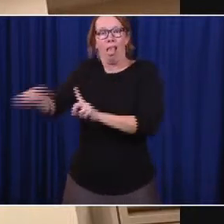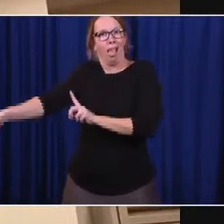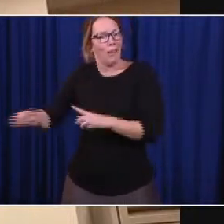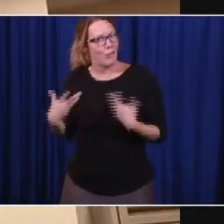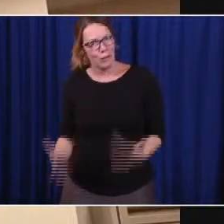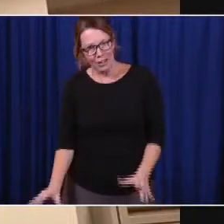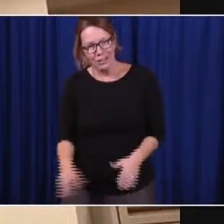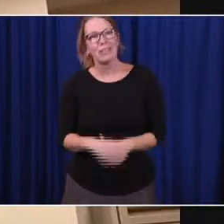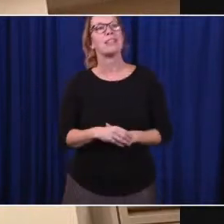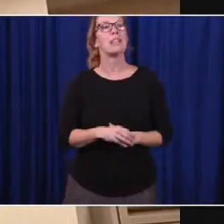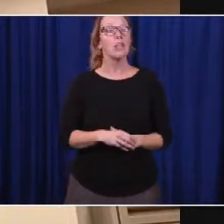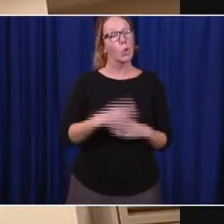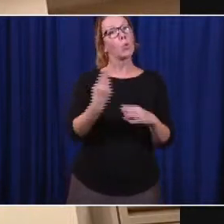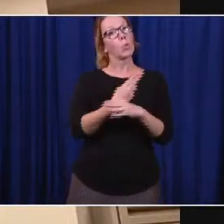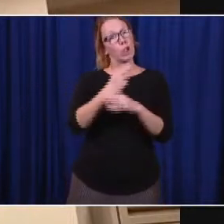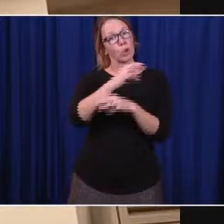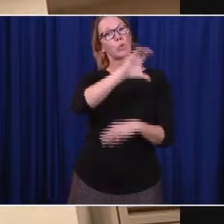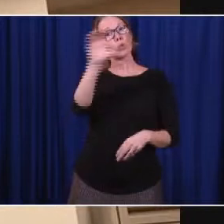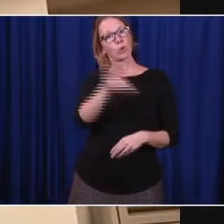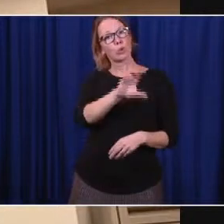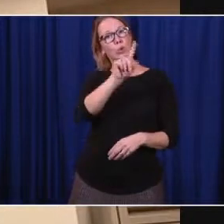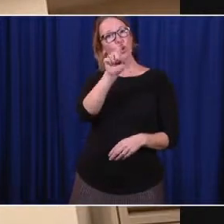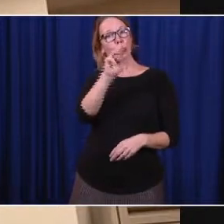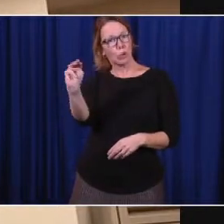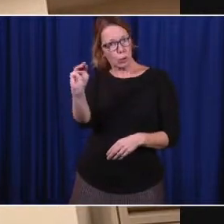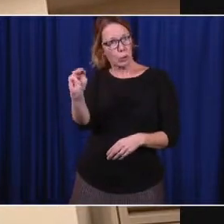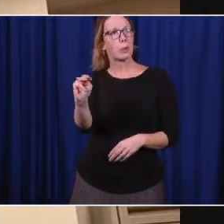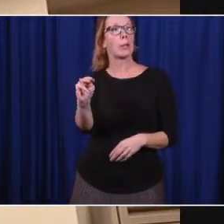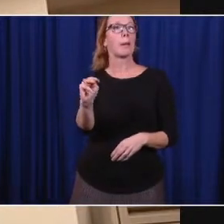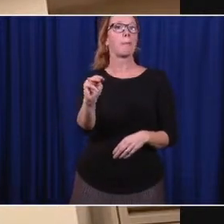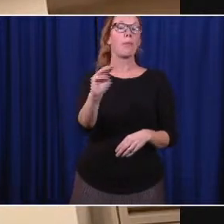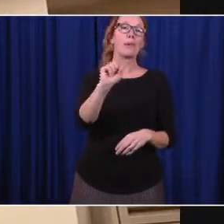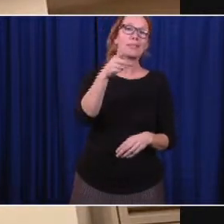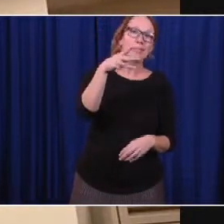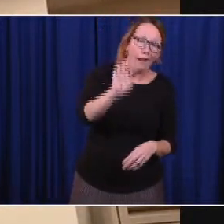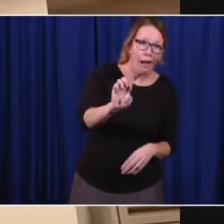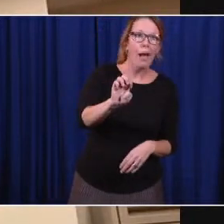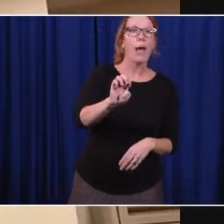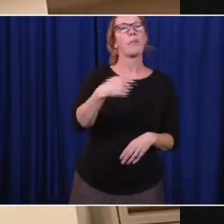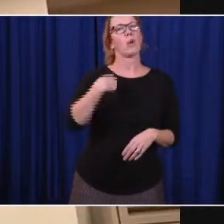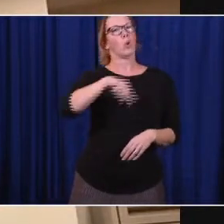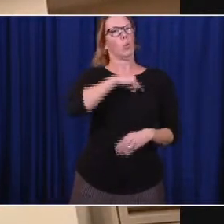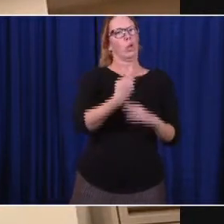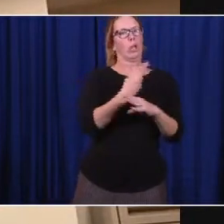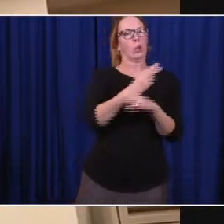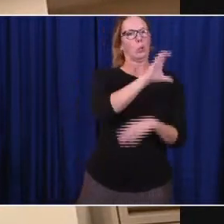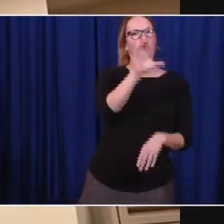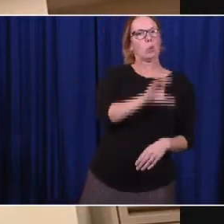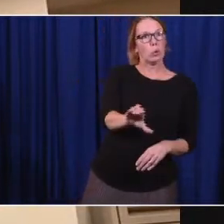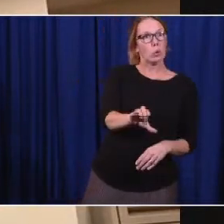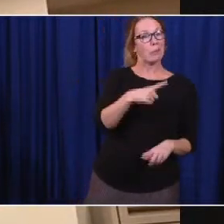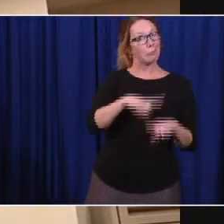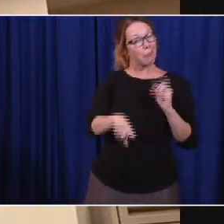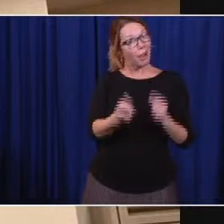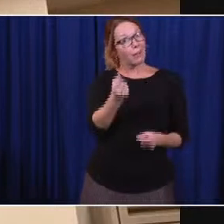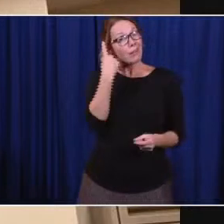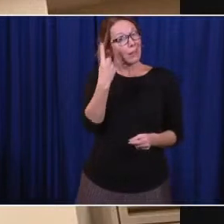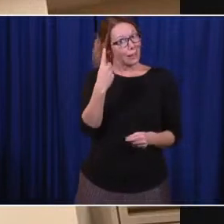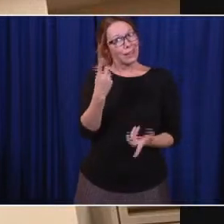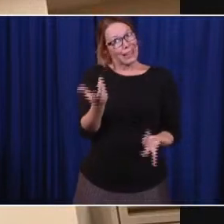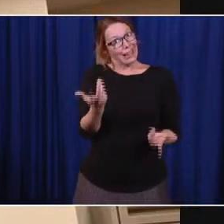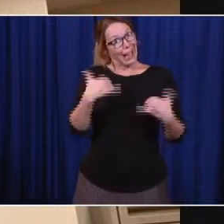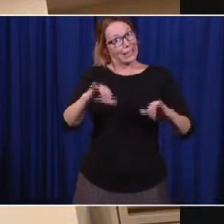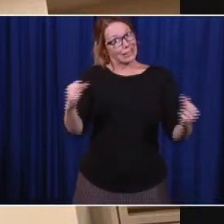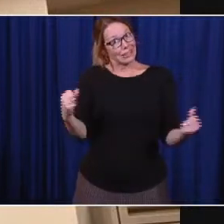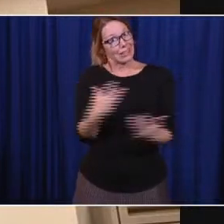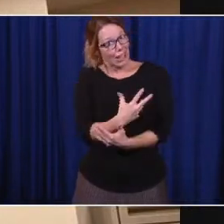We do use Zoom, much like what Stacy said with using Skype. We are using Zoom, but it's very scary because a lot of times this is the